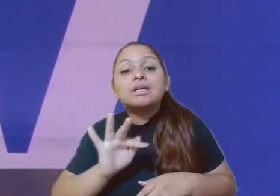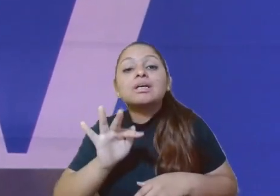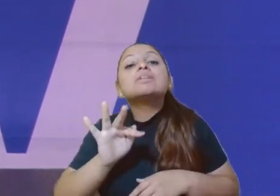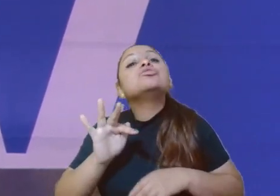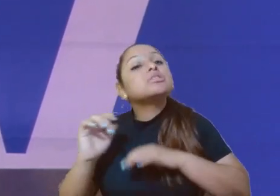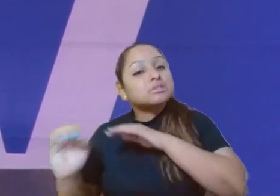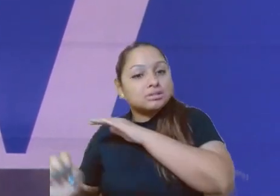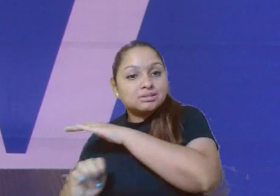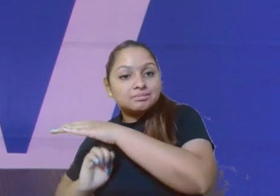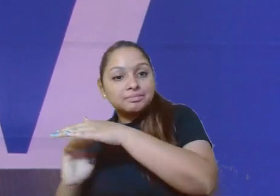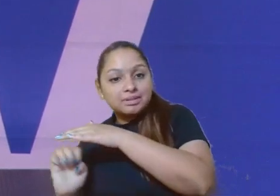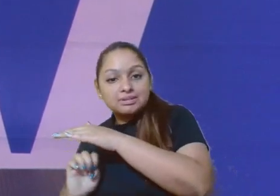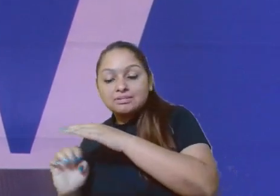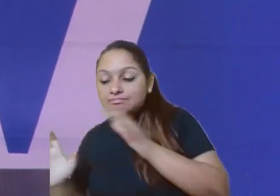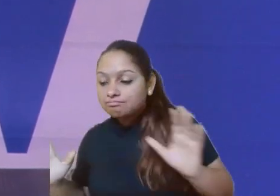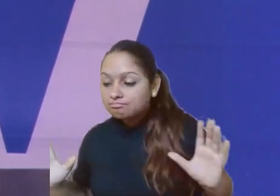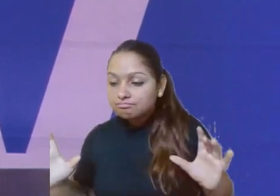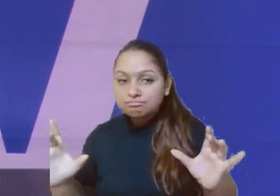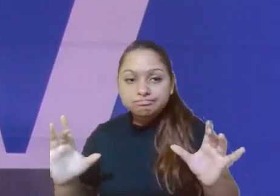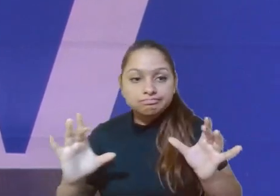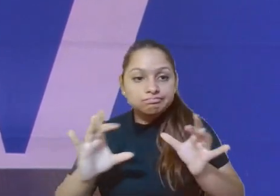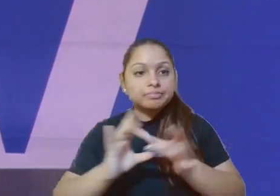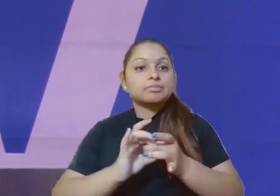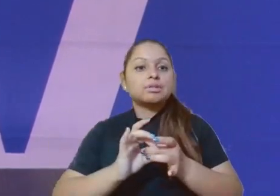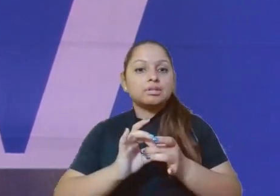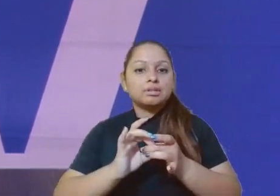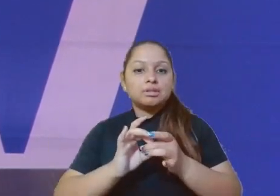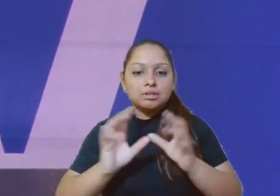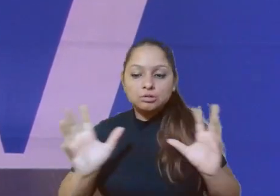where it's born what we can transform things.